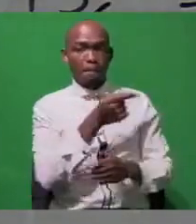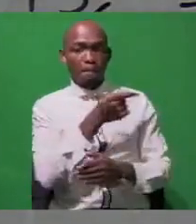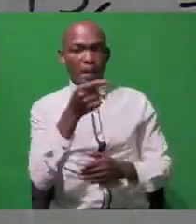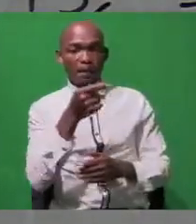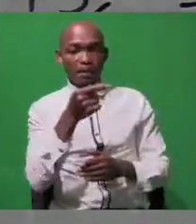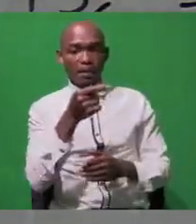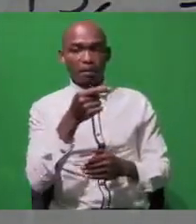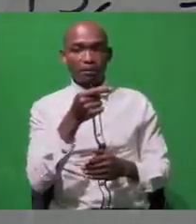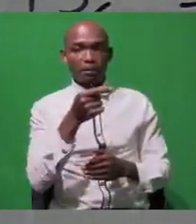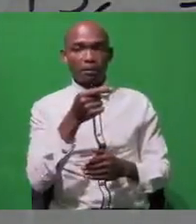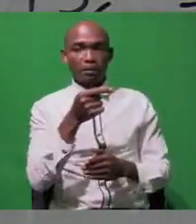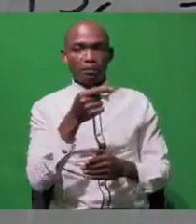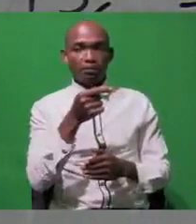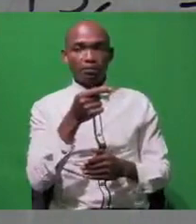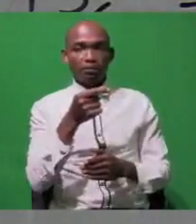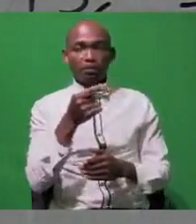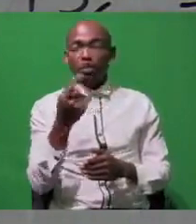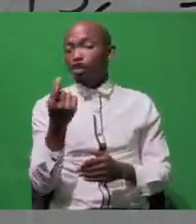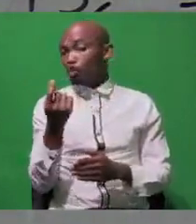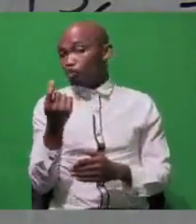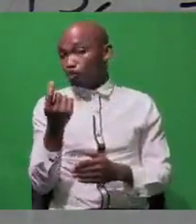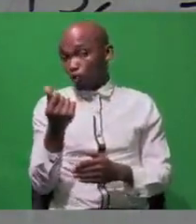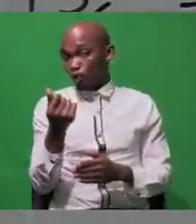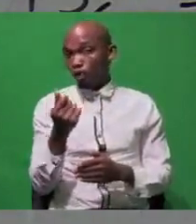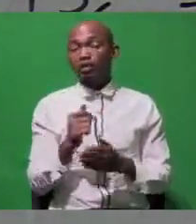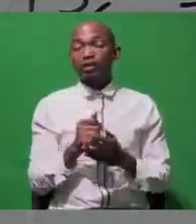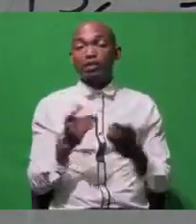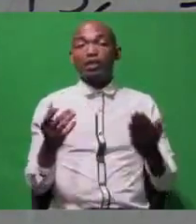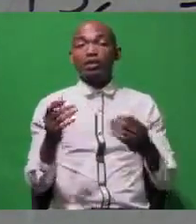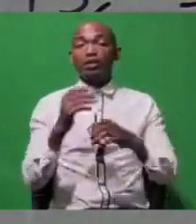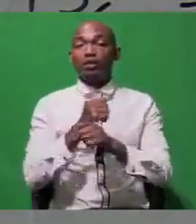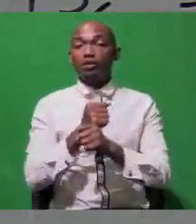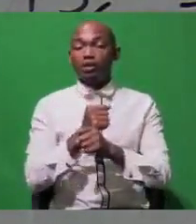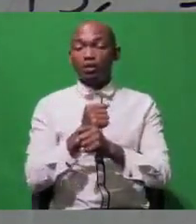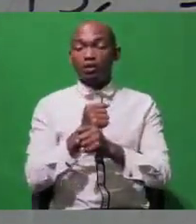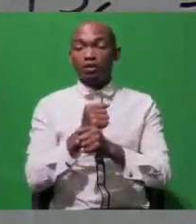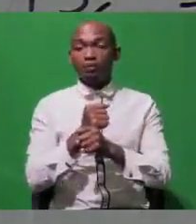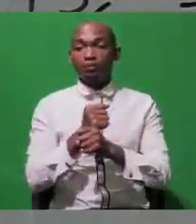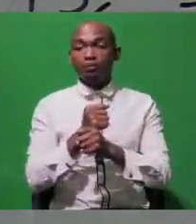lower, or small. You got